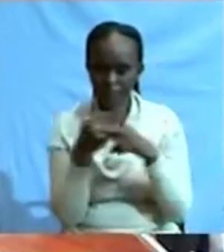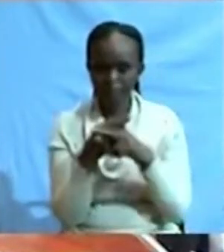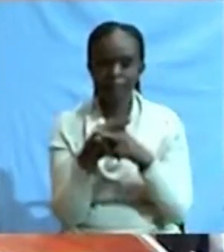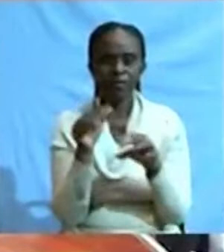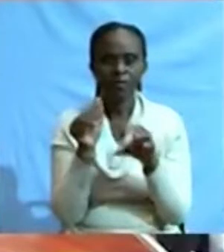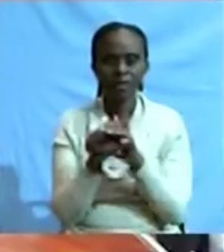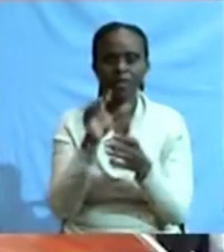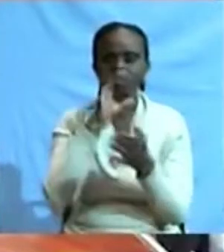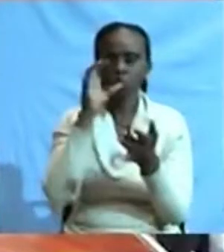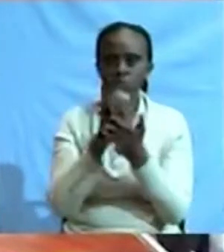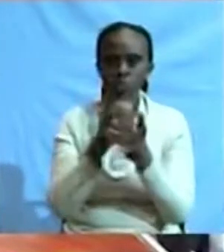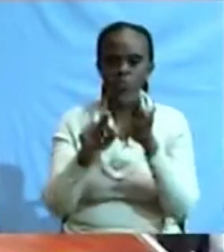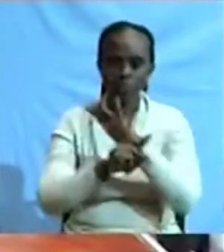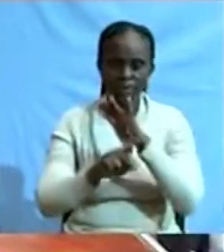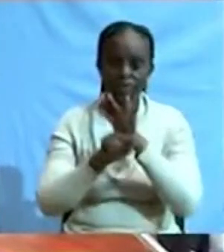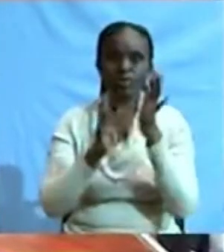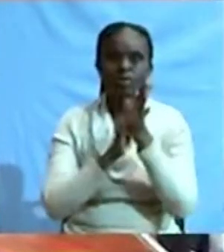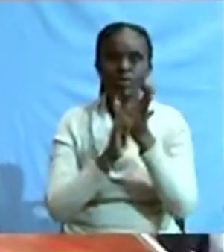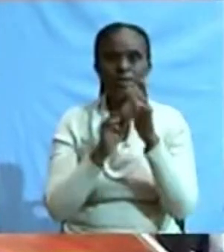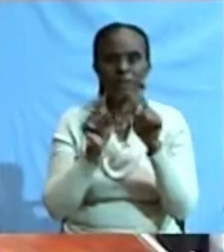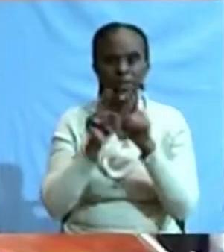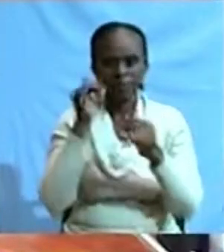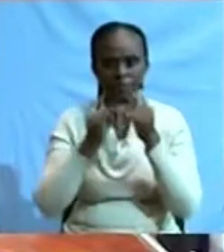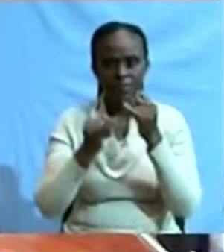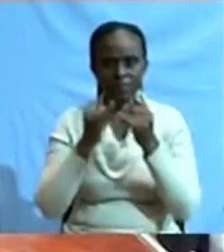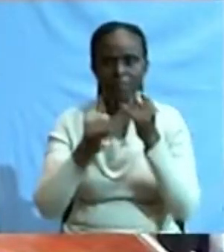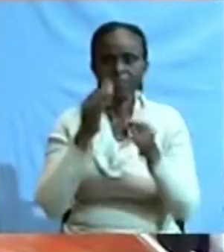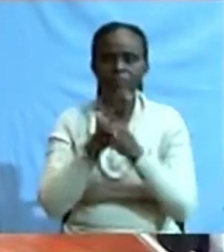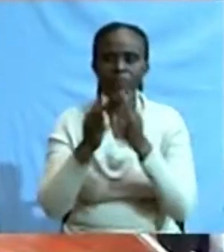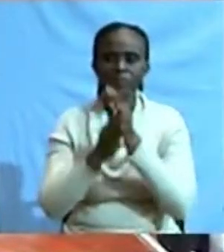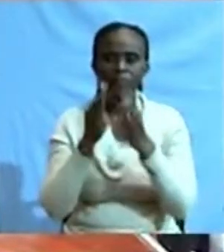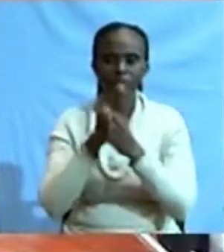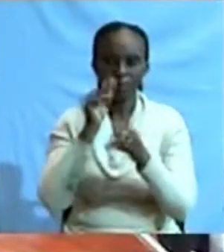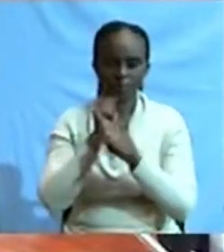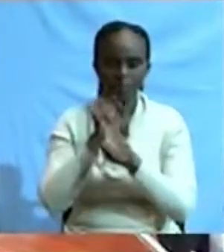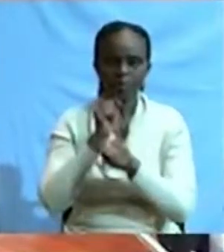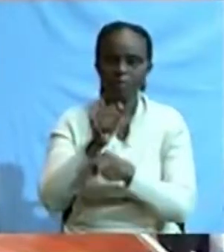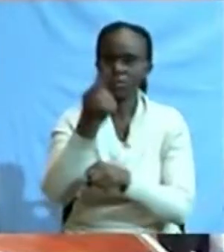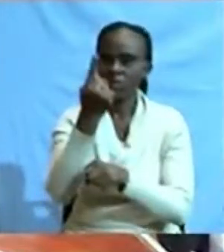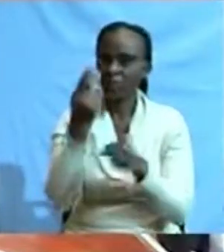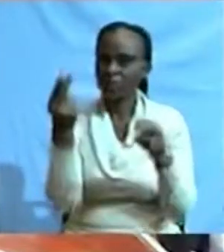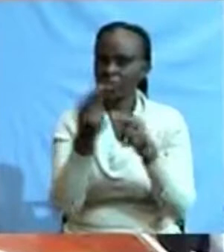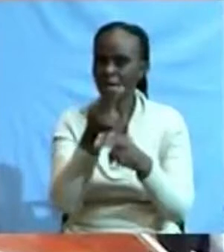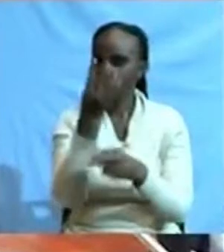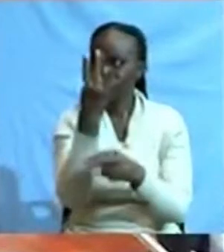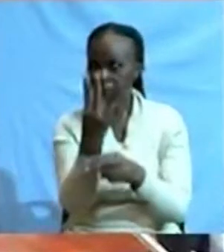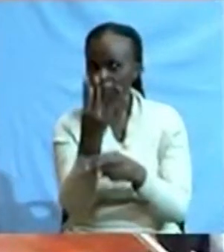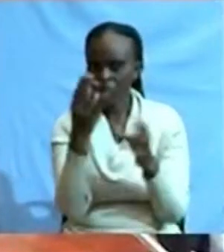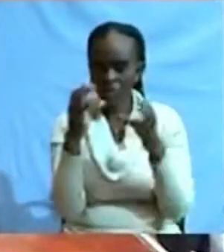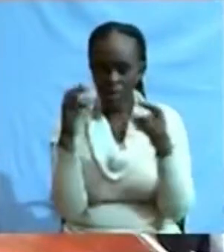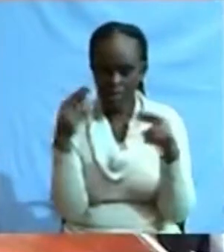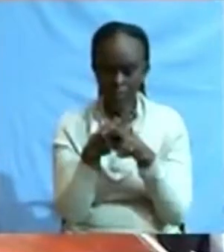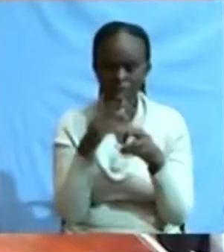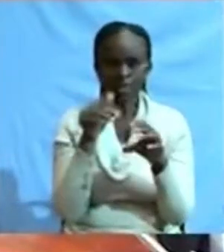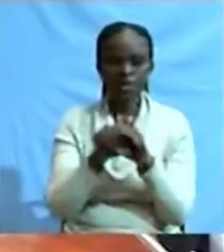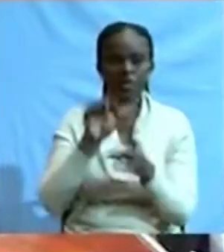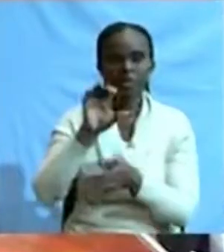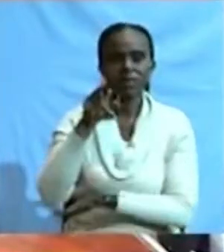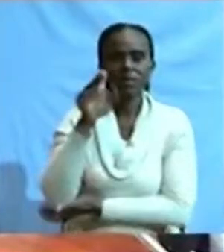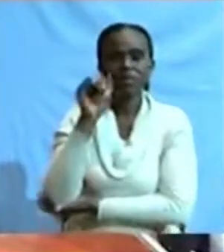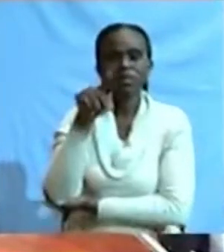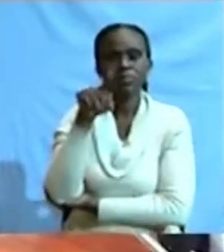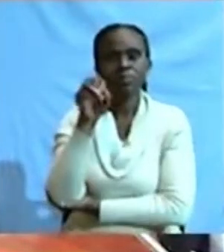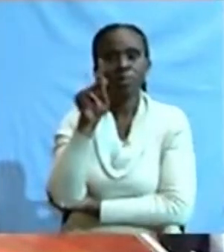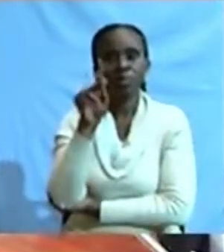Isofu Primary School and completion of construction works of 1x4 classroom block at Chipoka Day